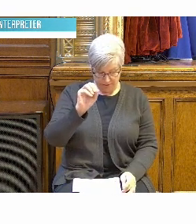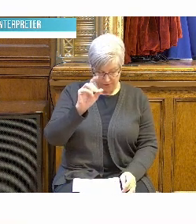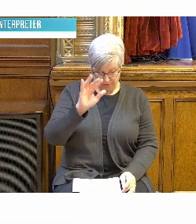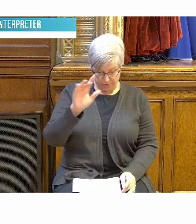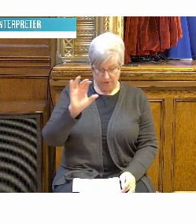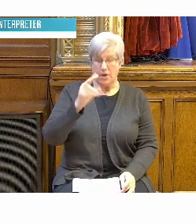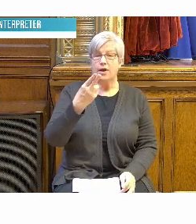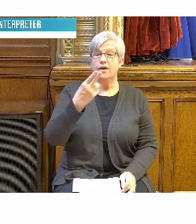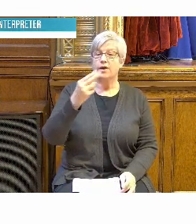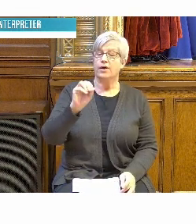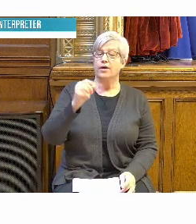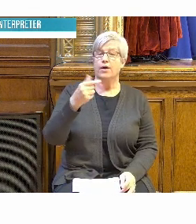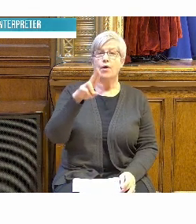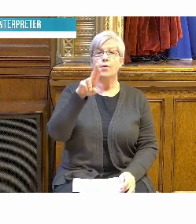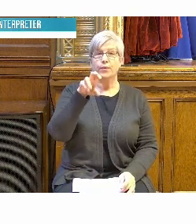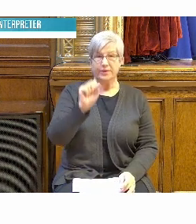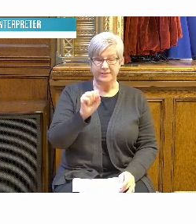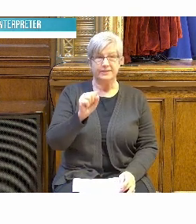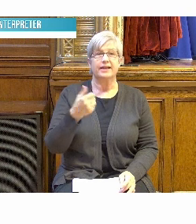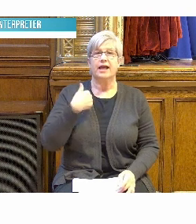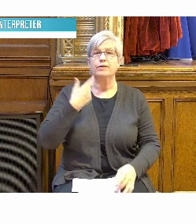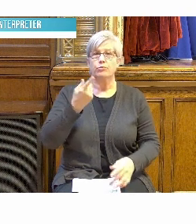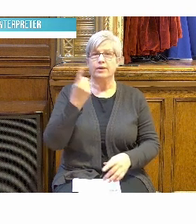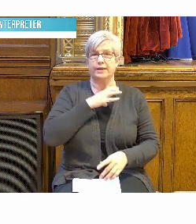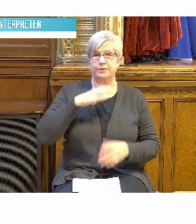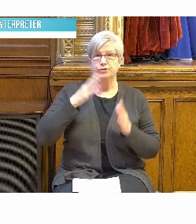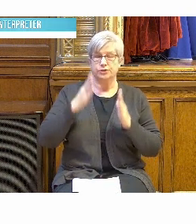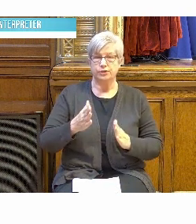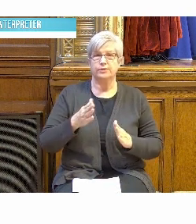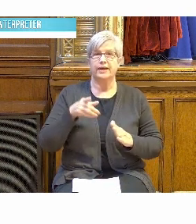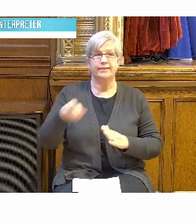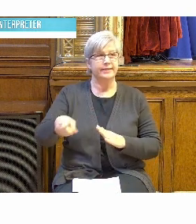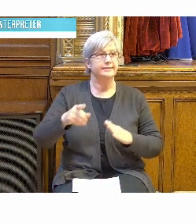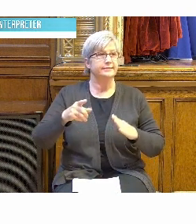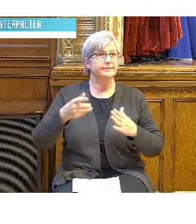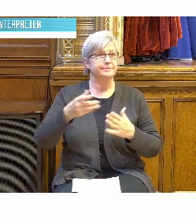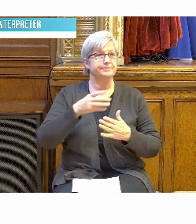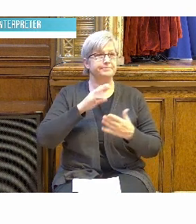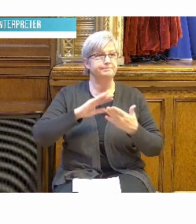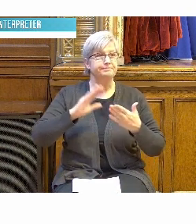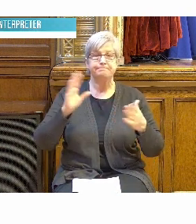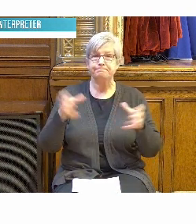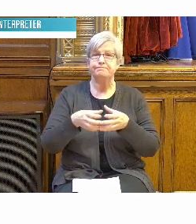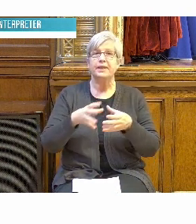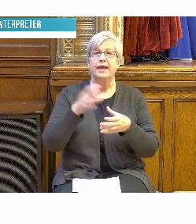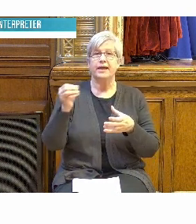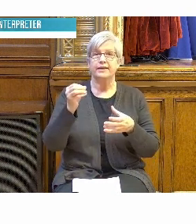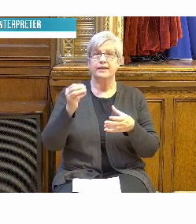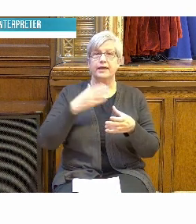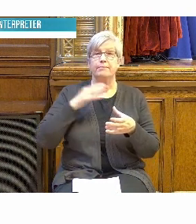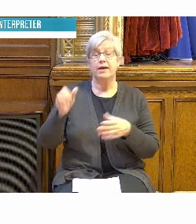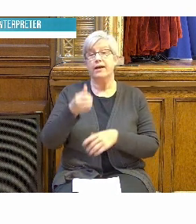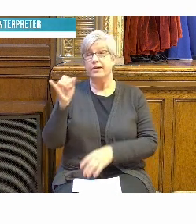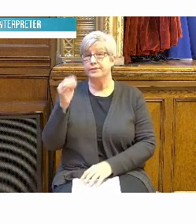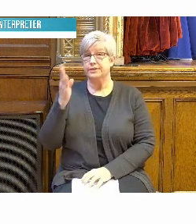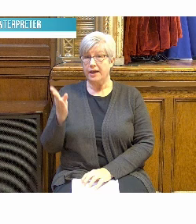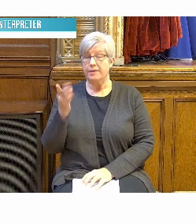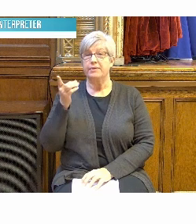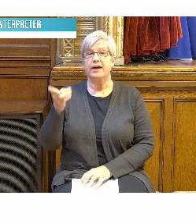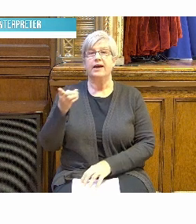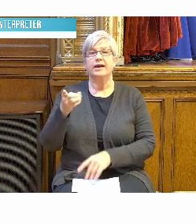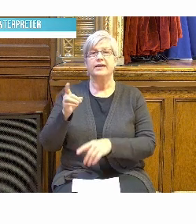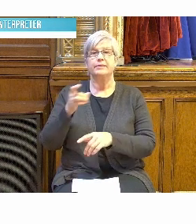the commissioners that has the privilege to serve on this commission. And my other job is I